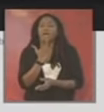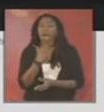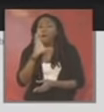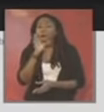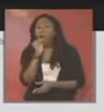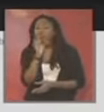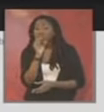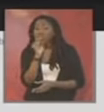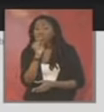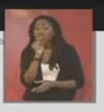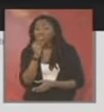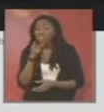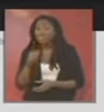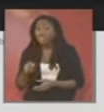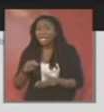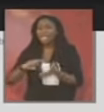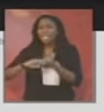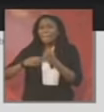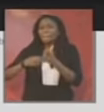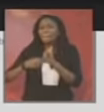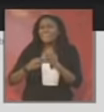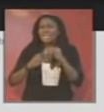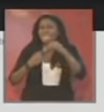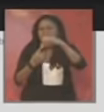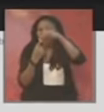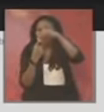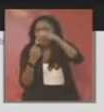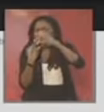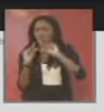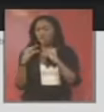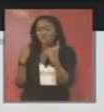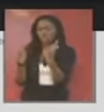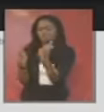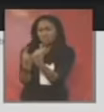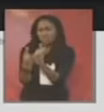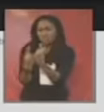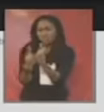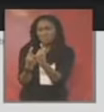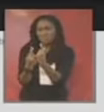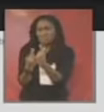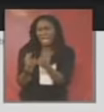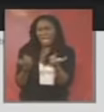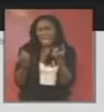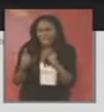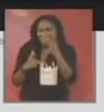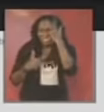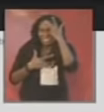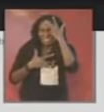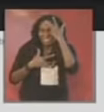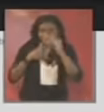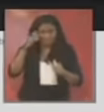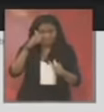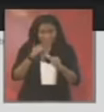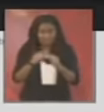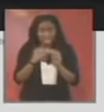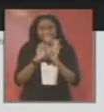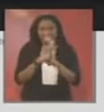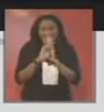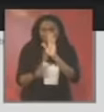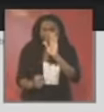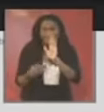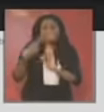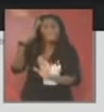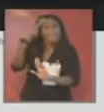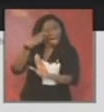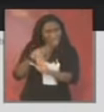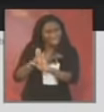indicate points at which there was a special cluster that contributed to the monthly tally. So beginning in March, we would see that there was